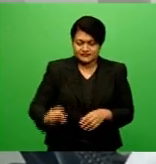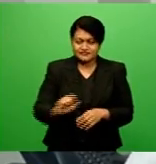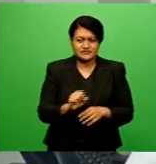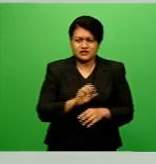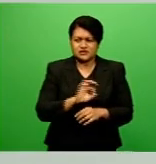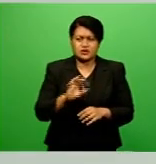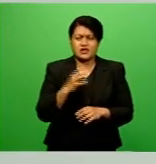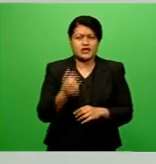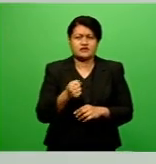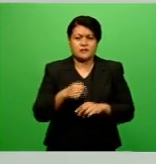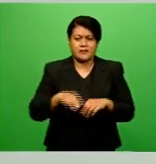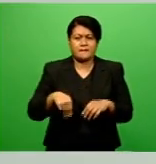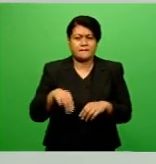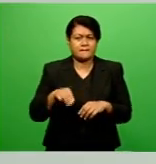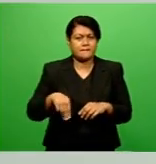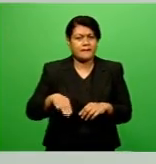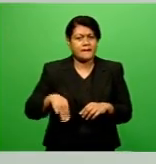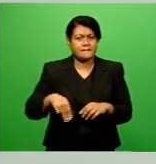of FCEF.